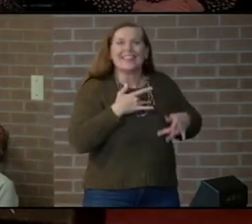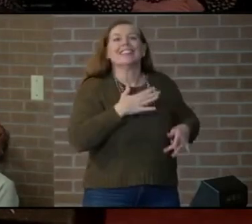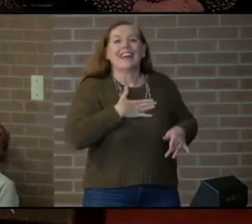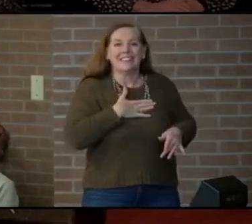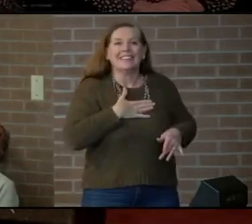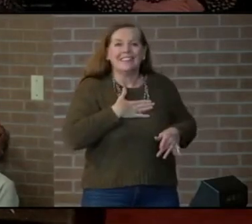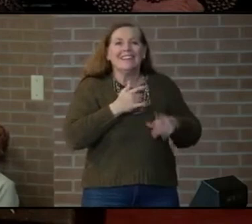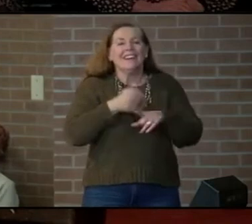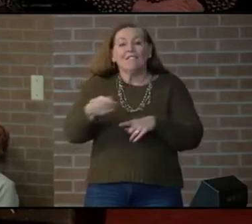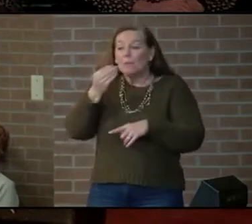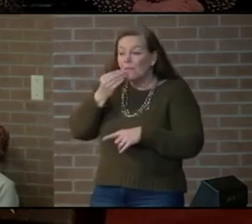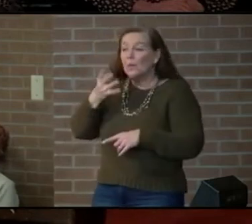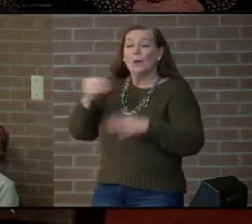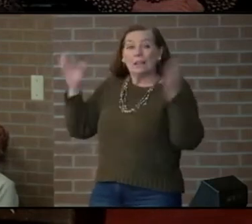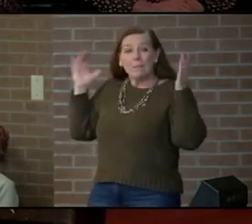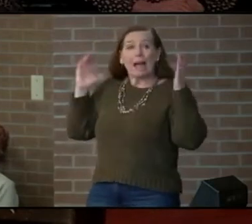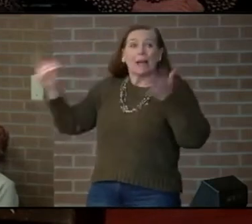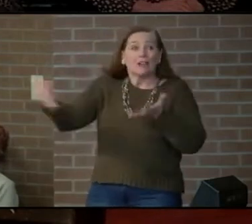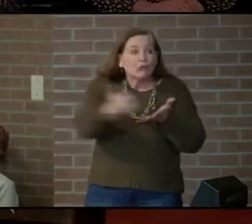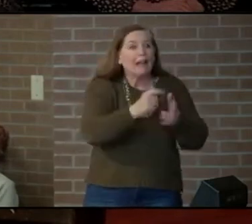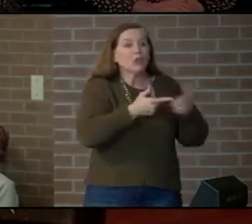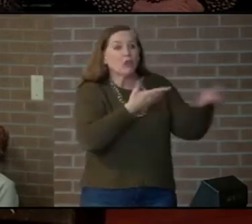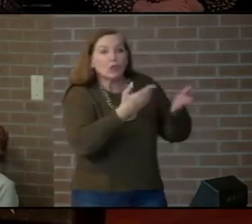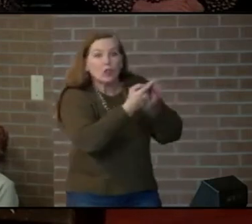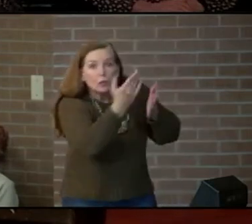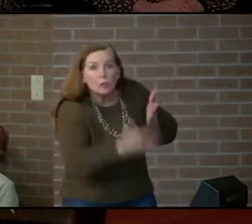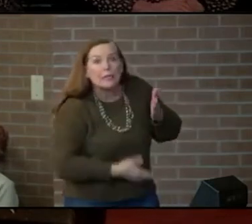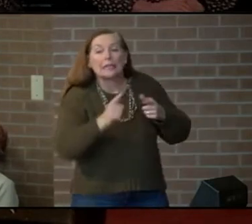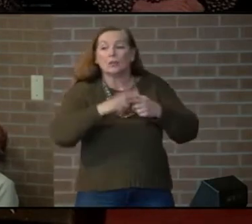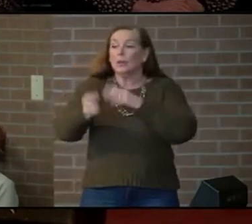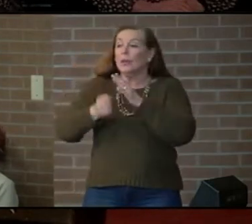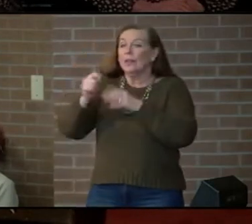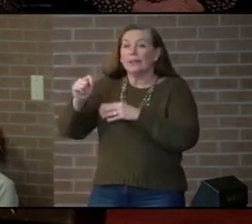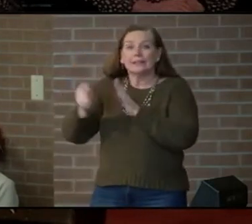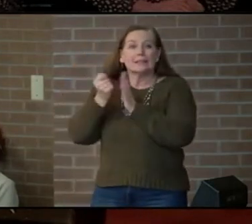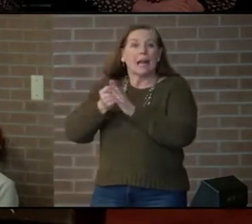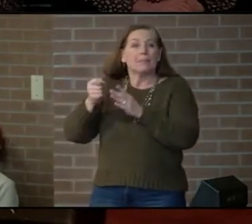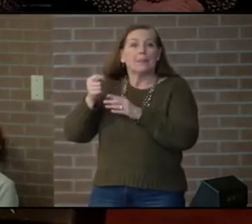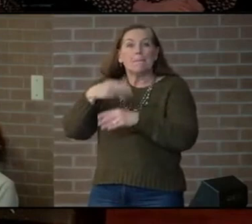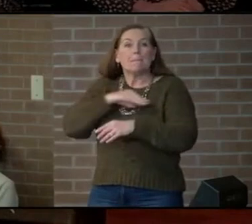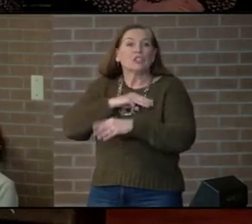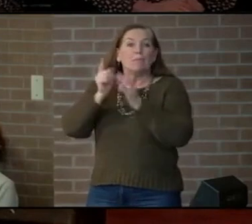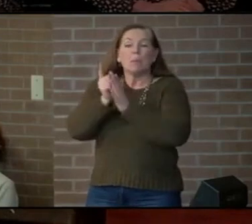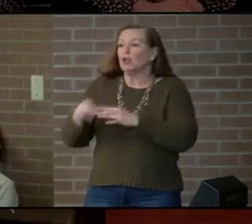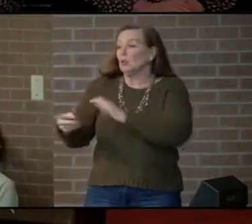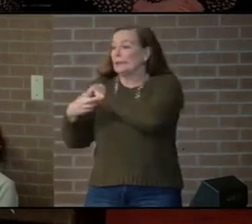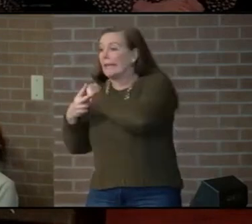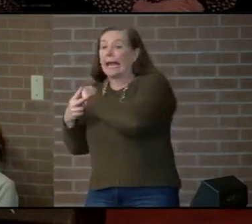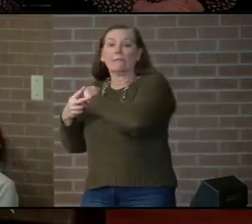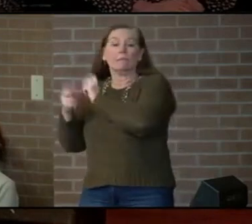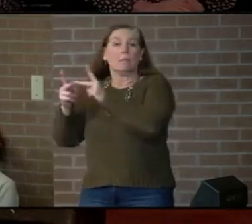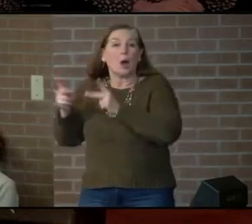and backpack drives to serve weekend to the community time mission moments to safe parking spaces and English as a